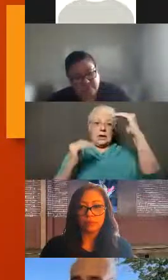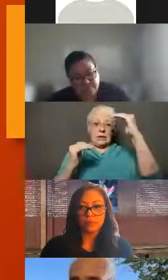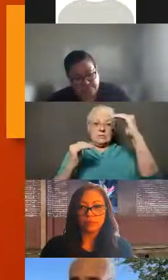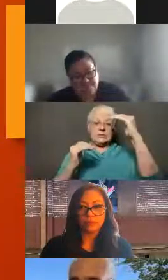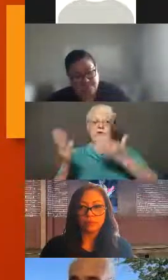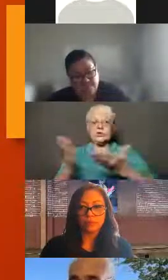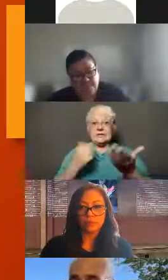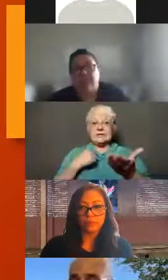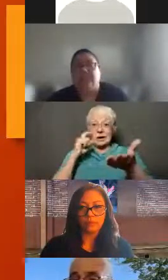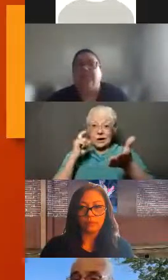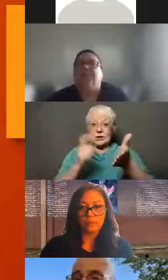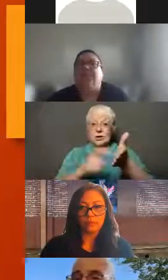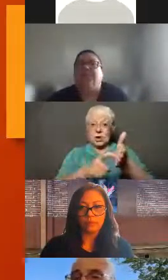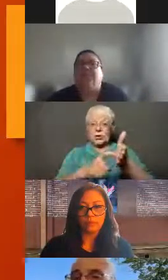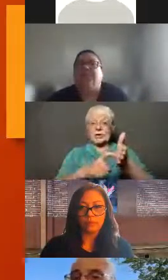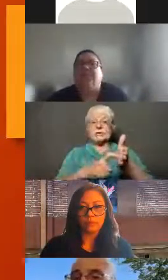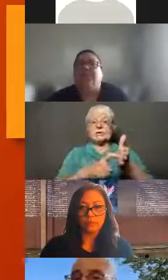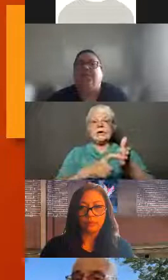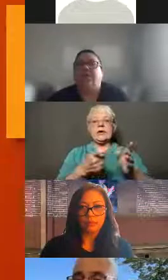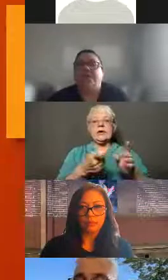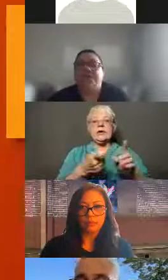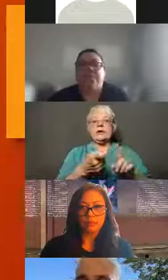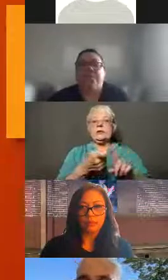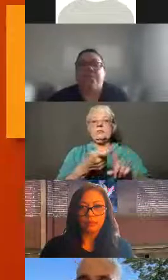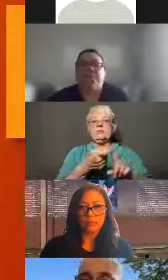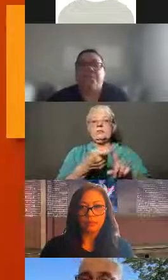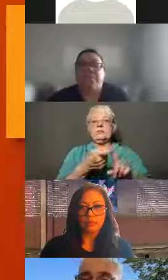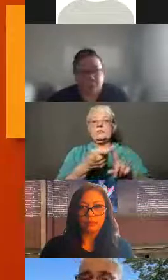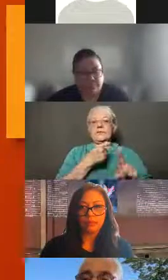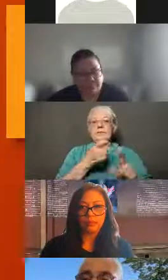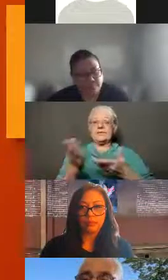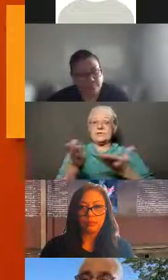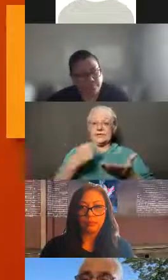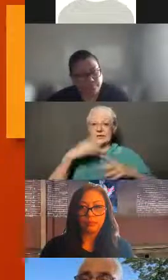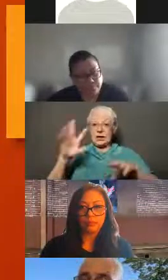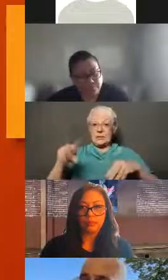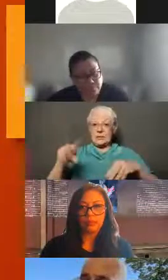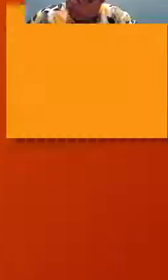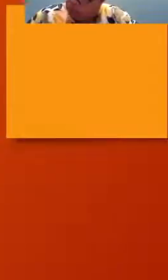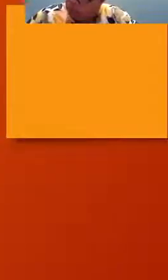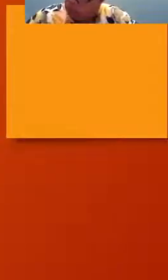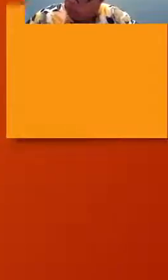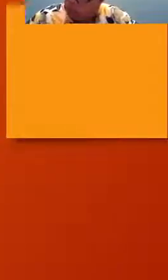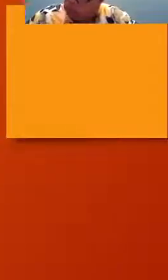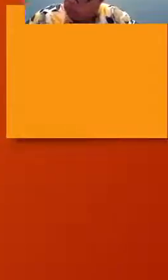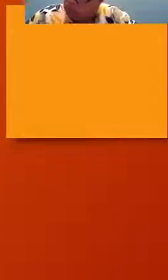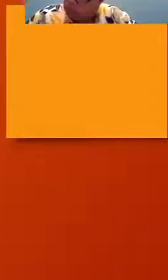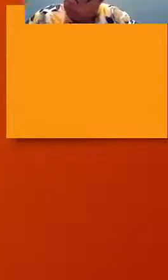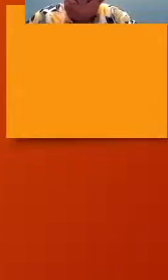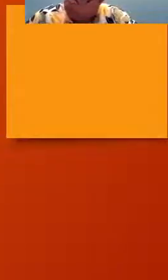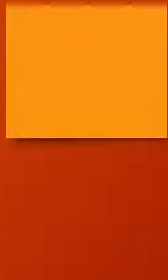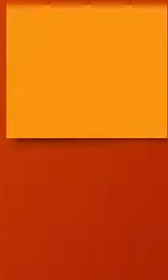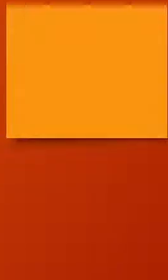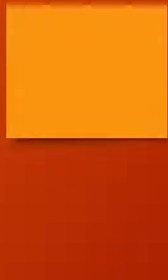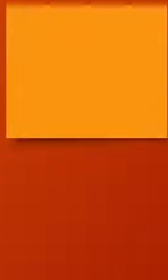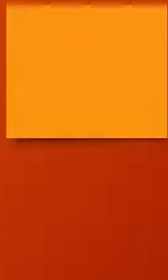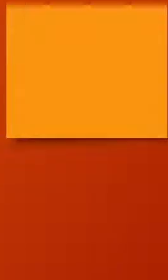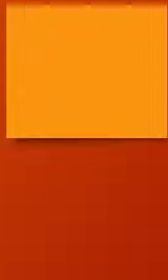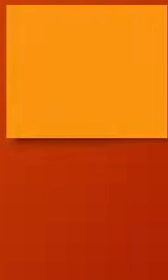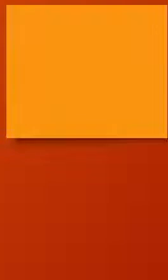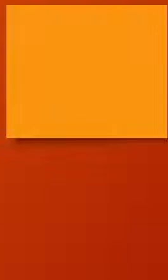notice just from the services that I provide is the lack of housing for